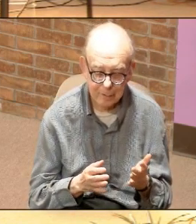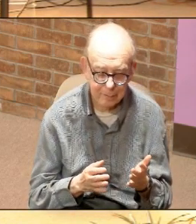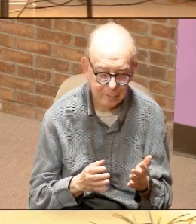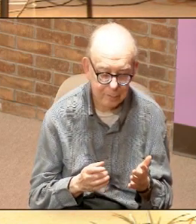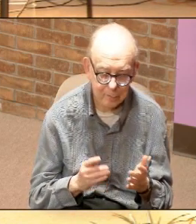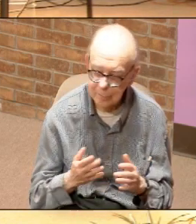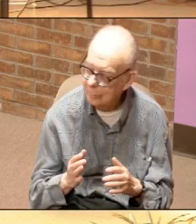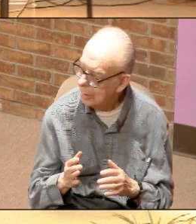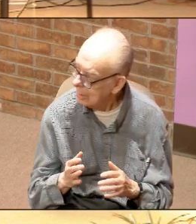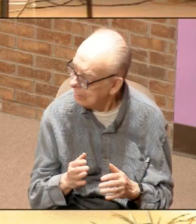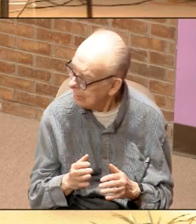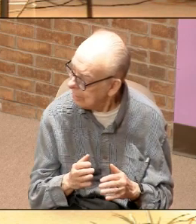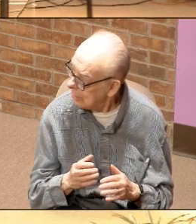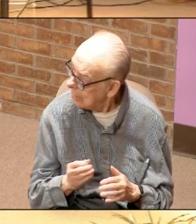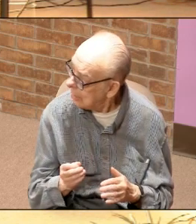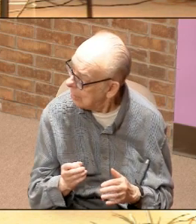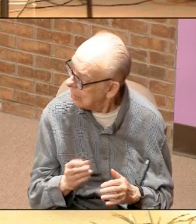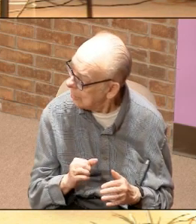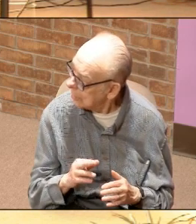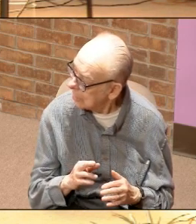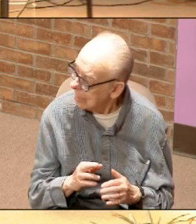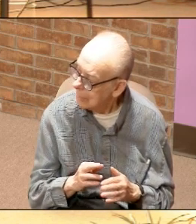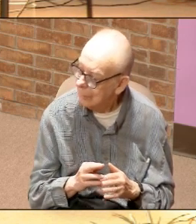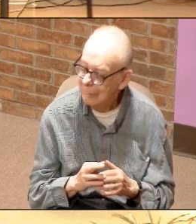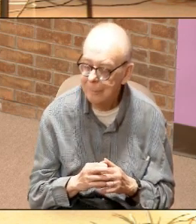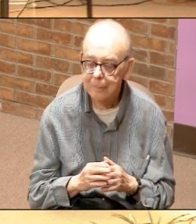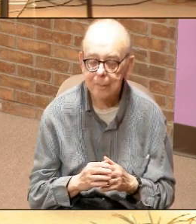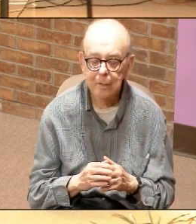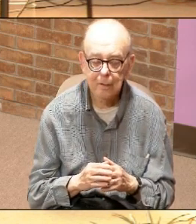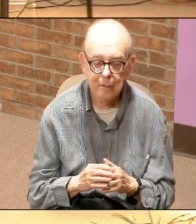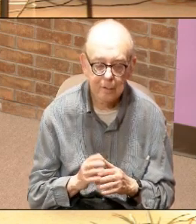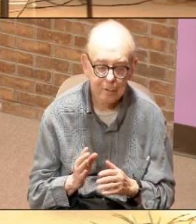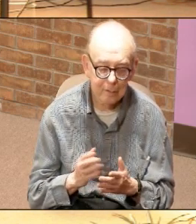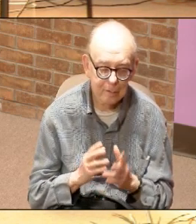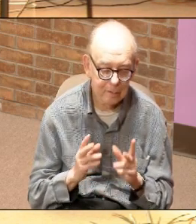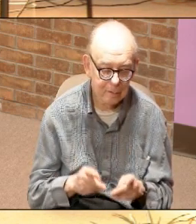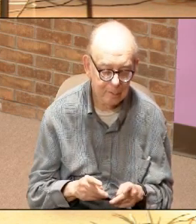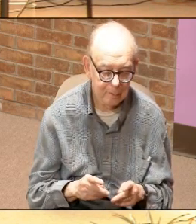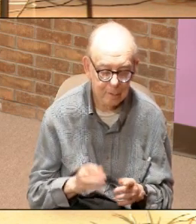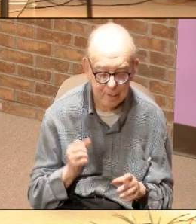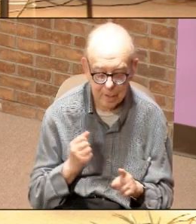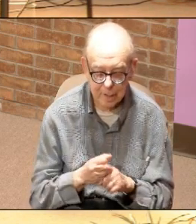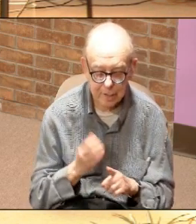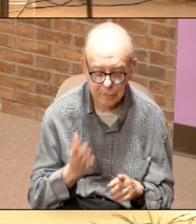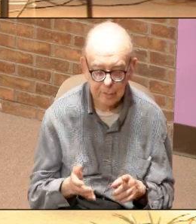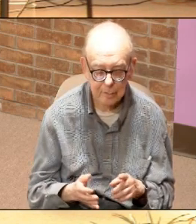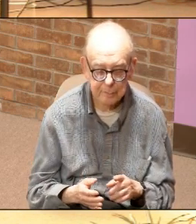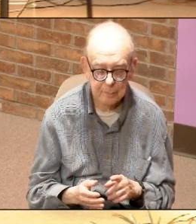or tree, or your car, or somebody else that hit you.